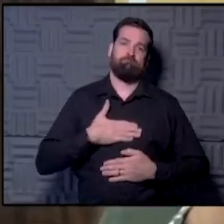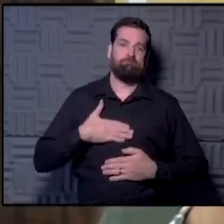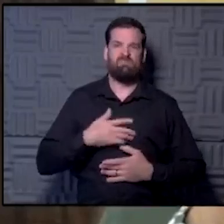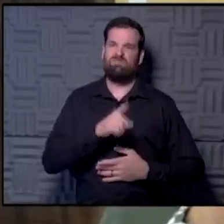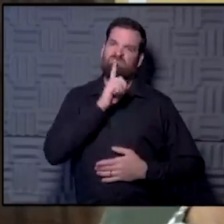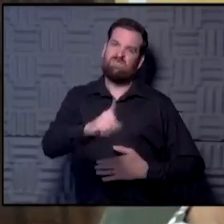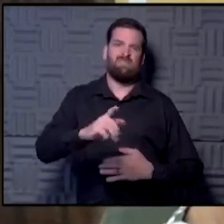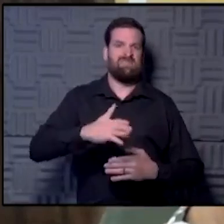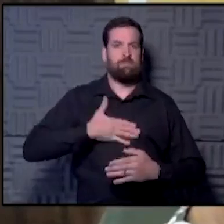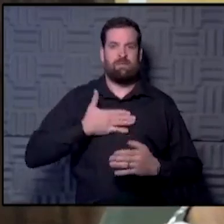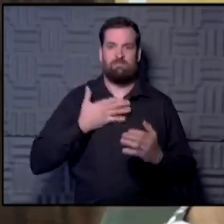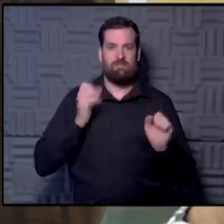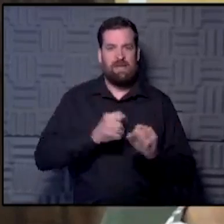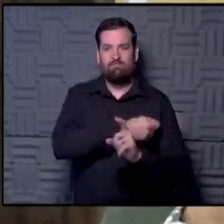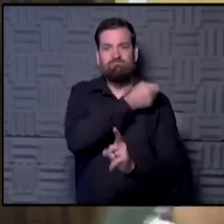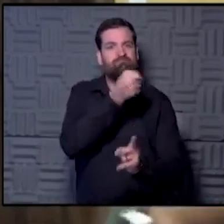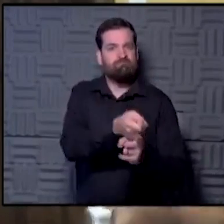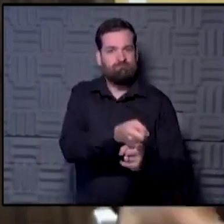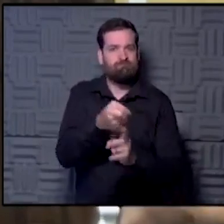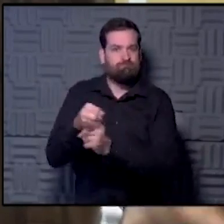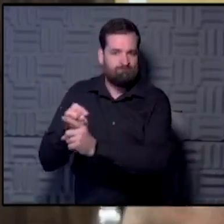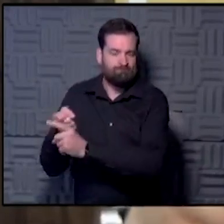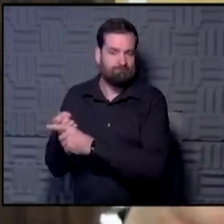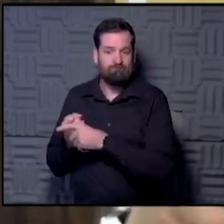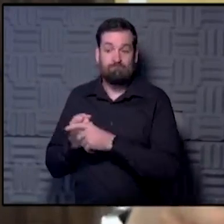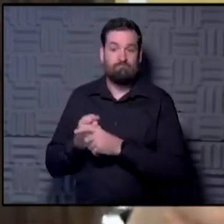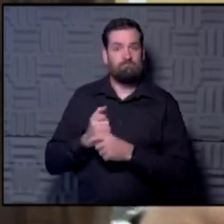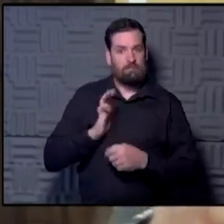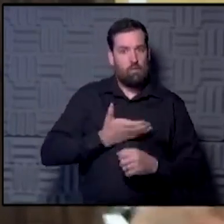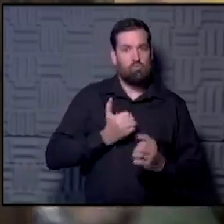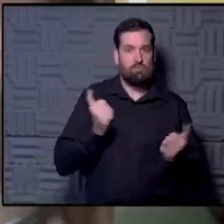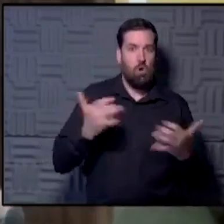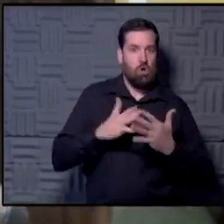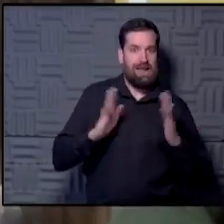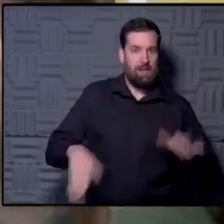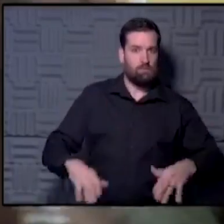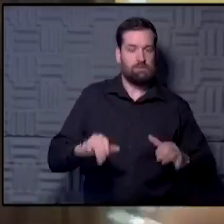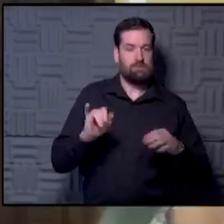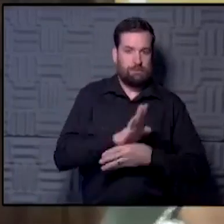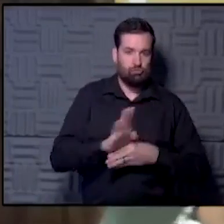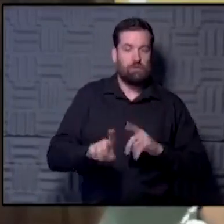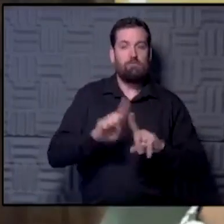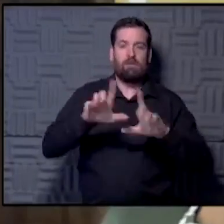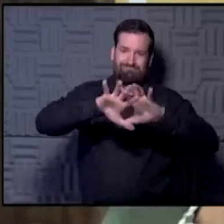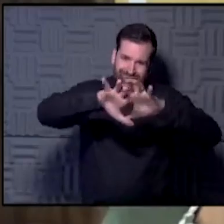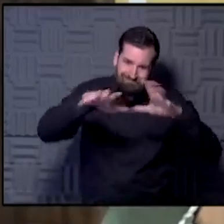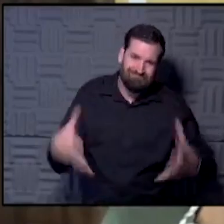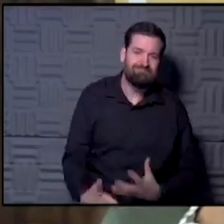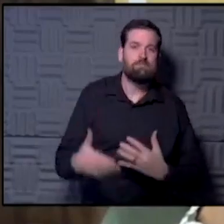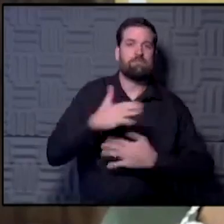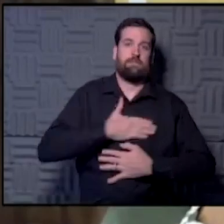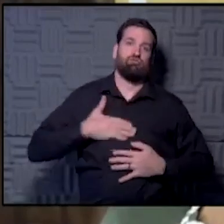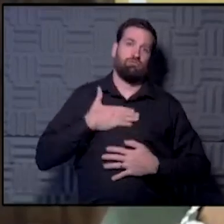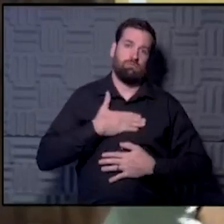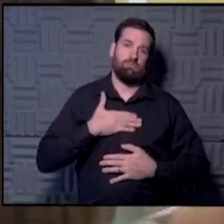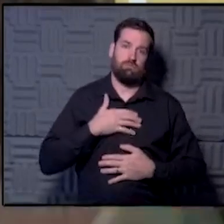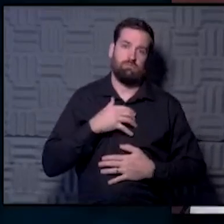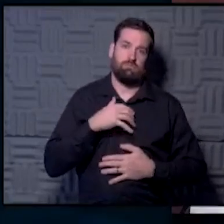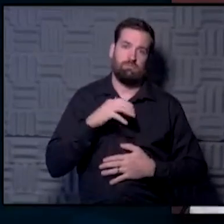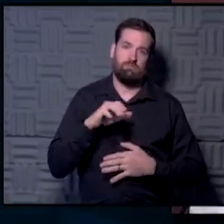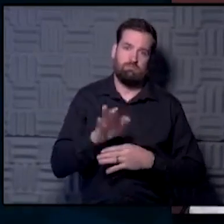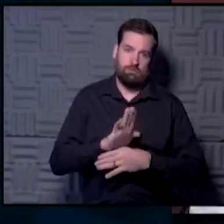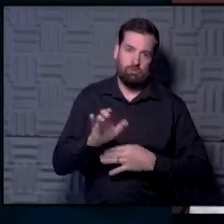really happy to be able to make an impact on certainly our haunted house industry, but globally as an entertainment industry as well. That's